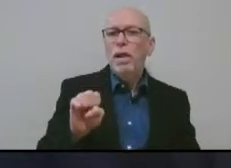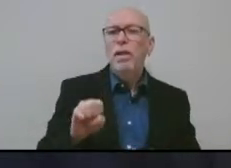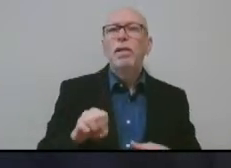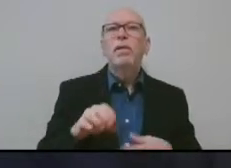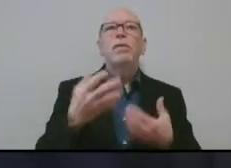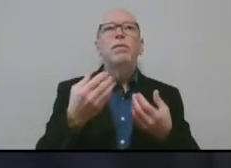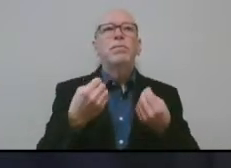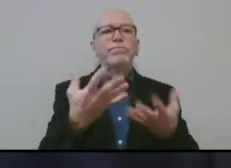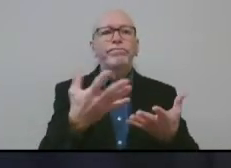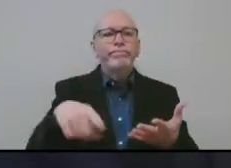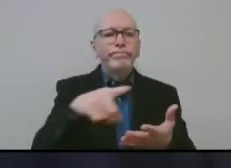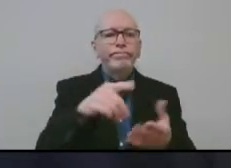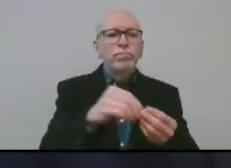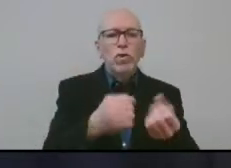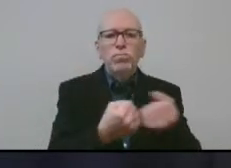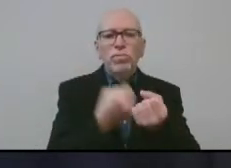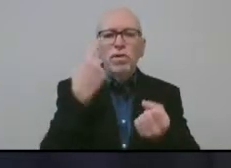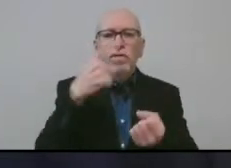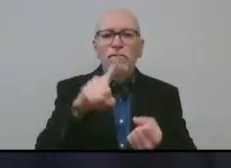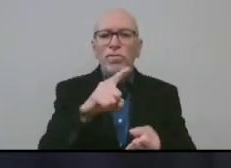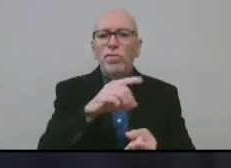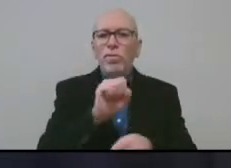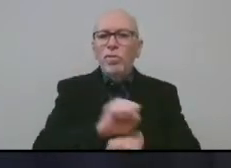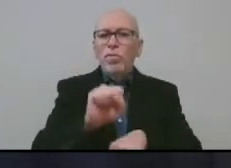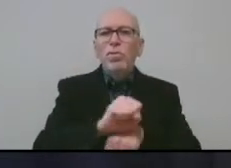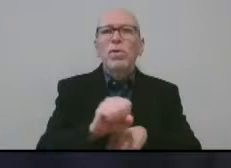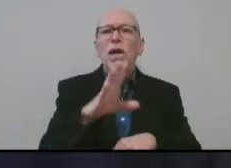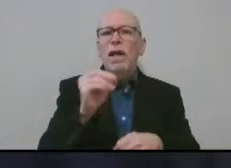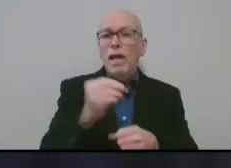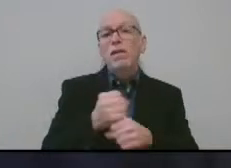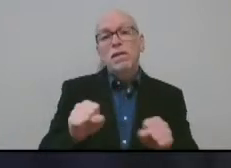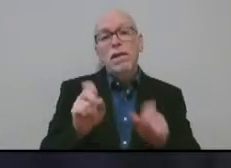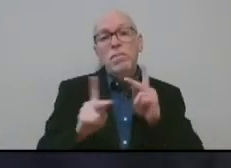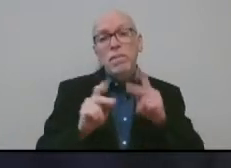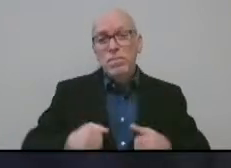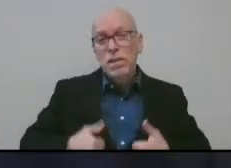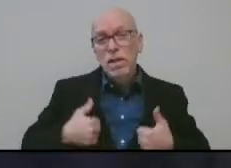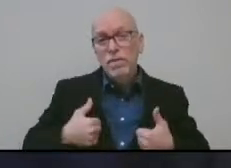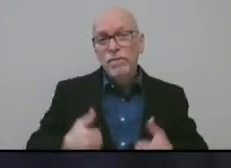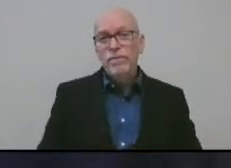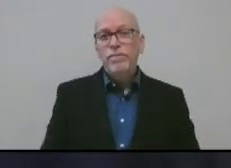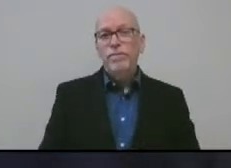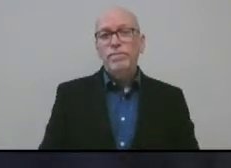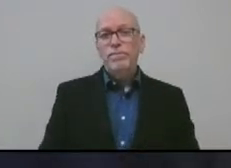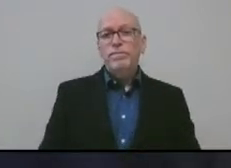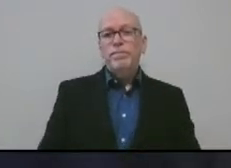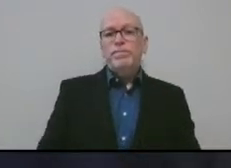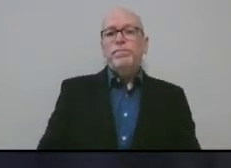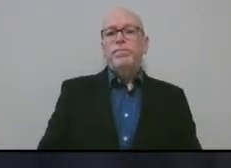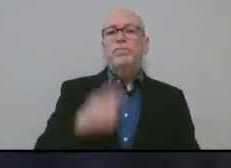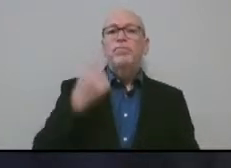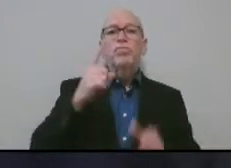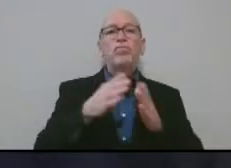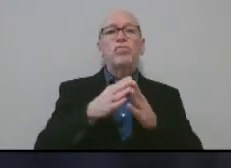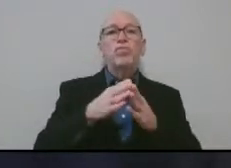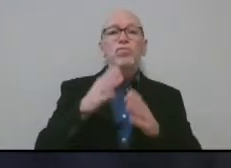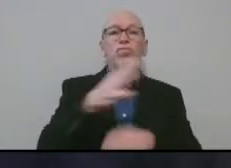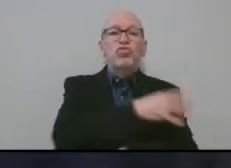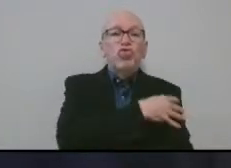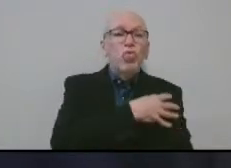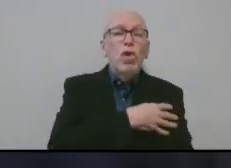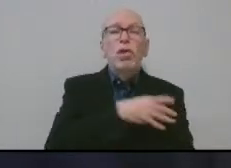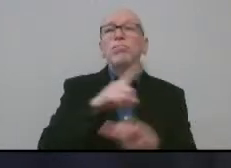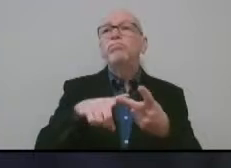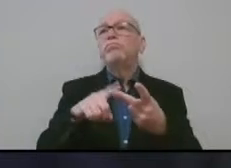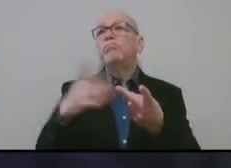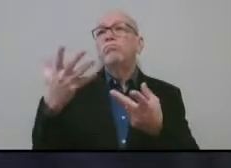and has no doubt, when combined with our other efforts, saved lives. To the General, to all his commanders, and to the brave